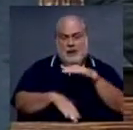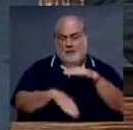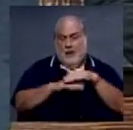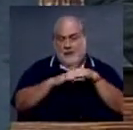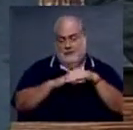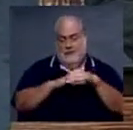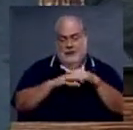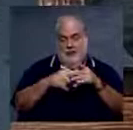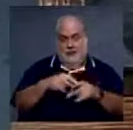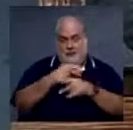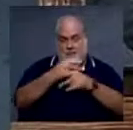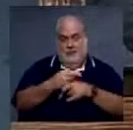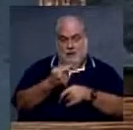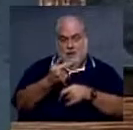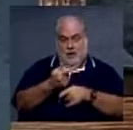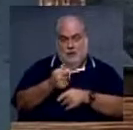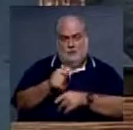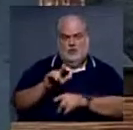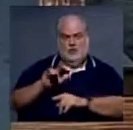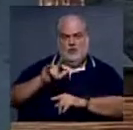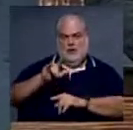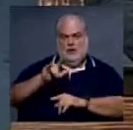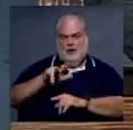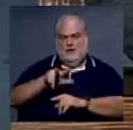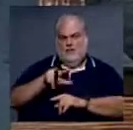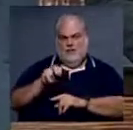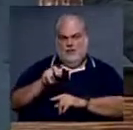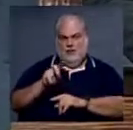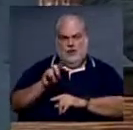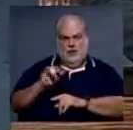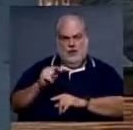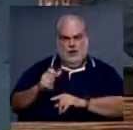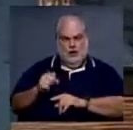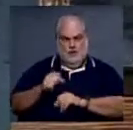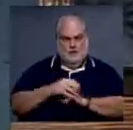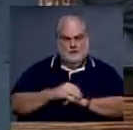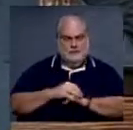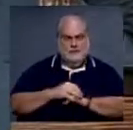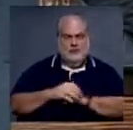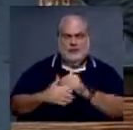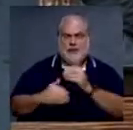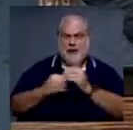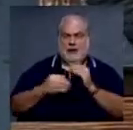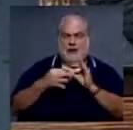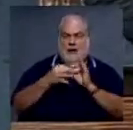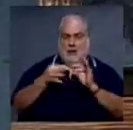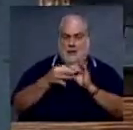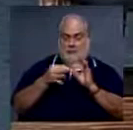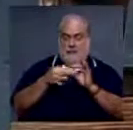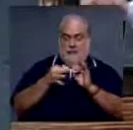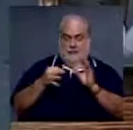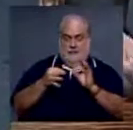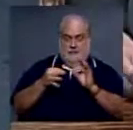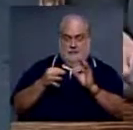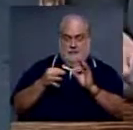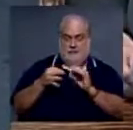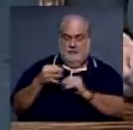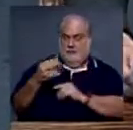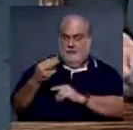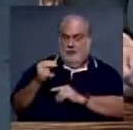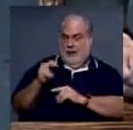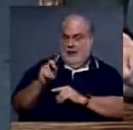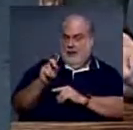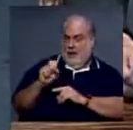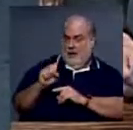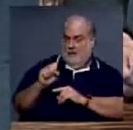the facility was 25 to 30 dogs. Might interject here, if you look at what Hounds Lounge